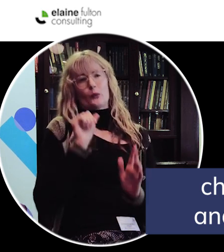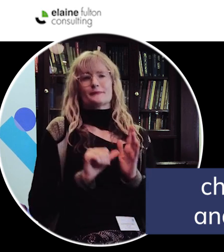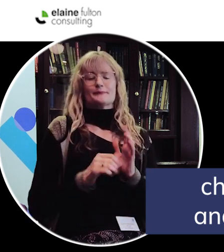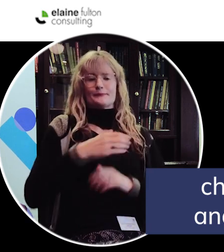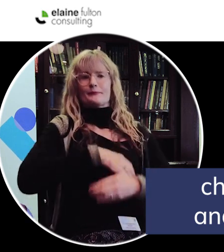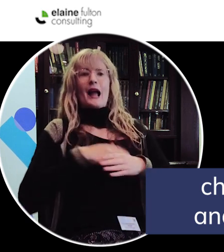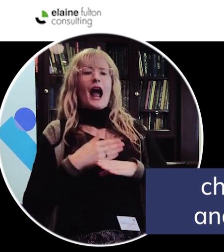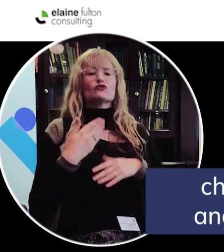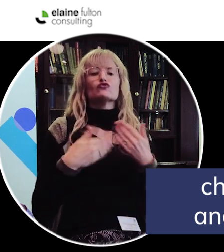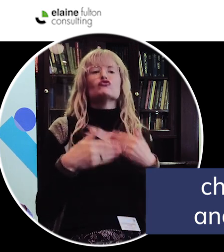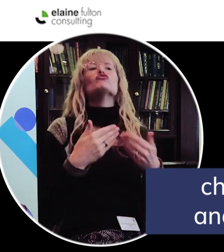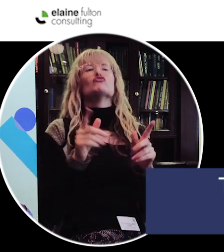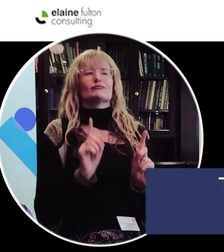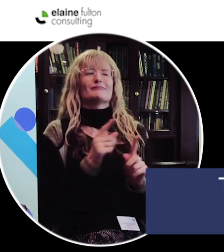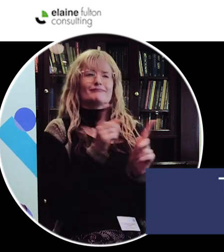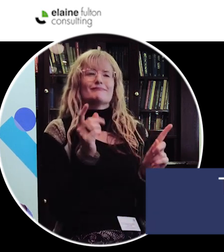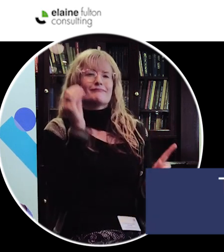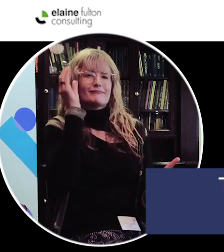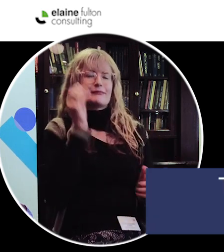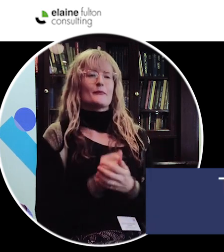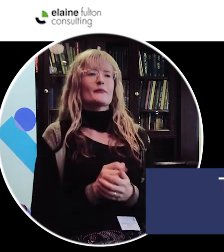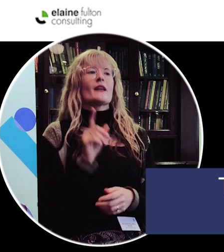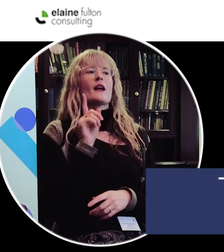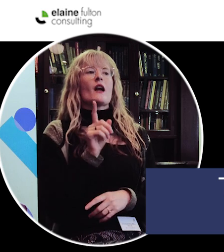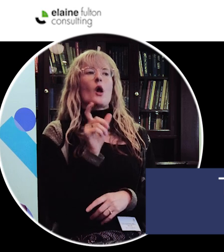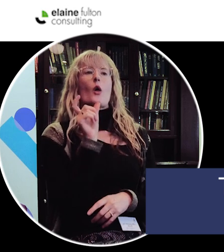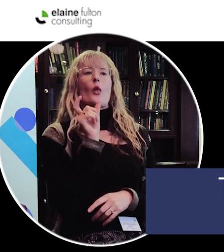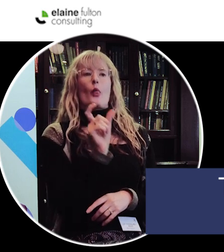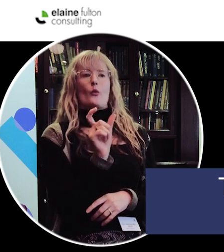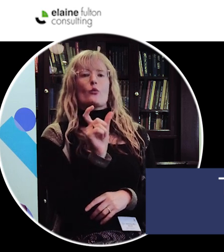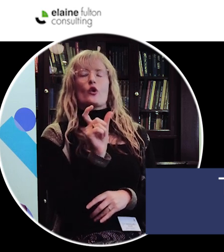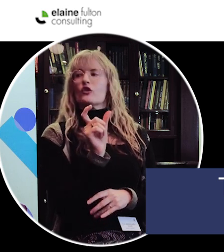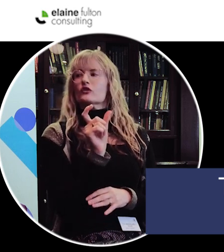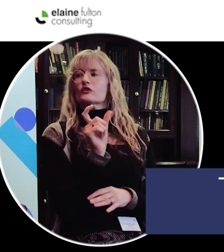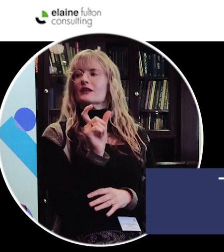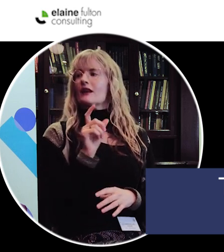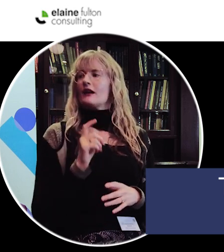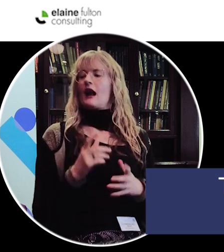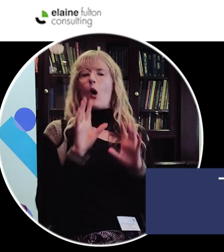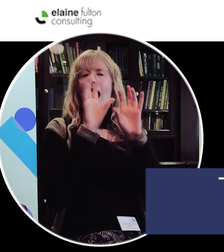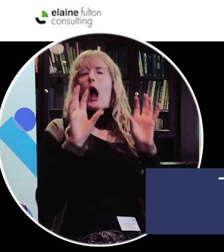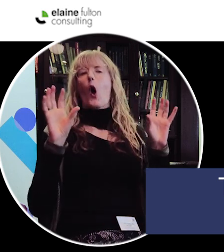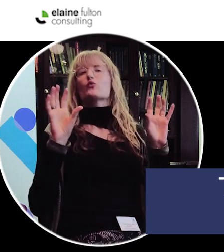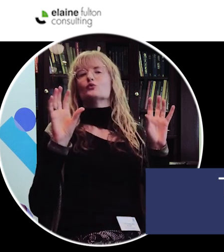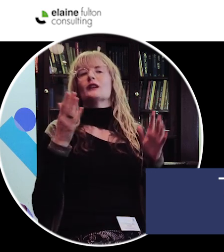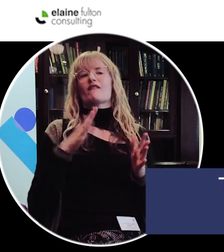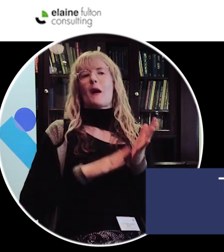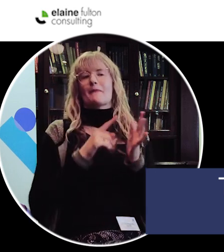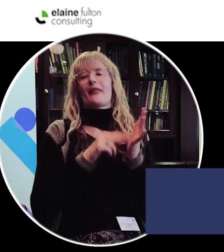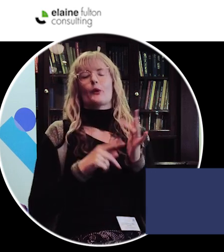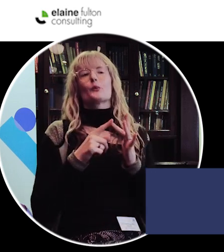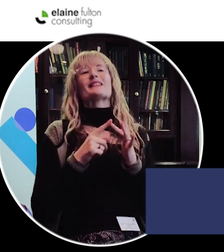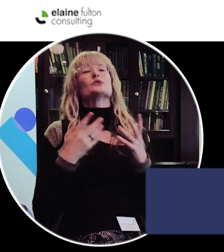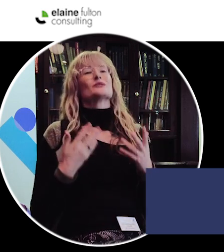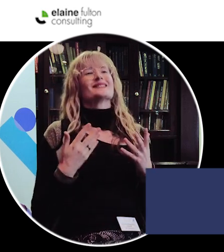around an outcomes framework. The word cloud from the Menti earlier today, I thought,